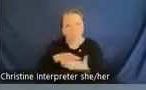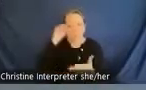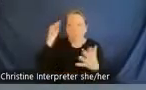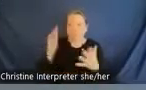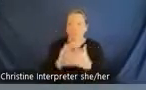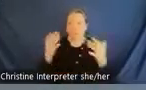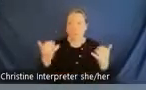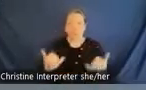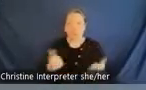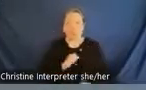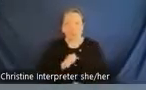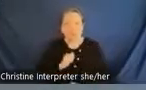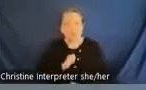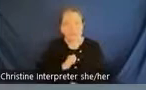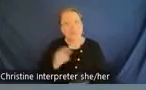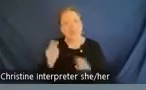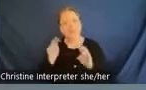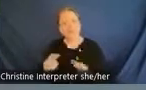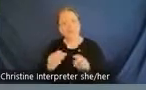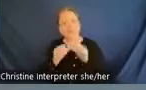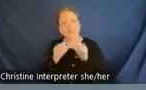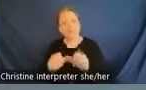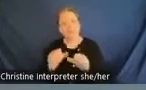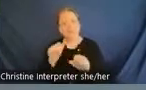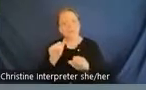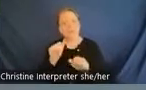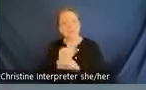and we look forward to continuing to work with everybody.